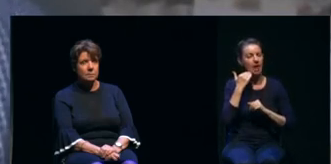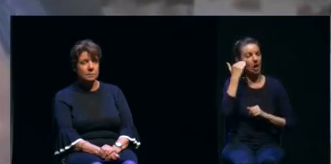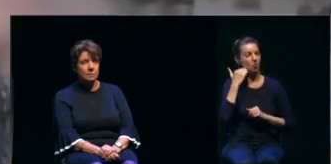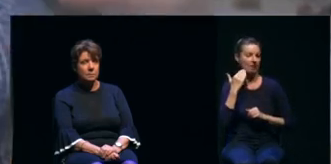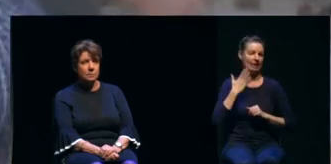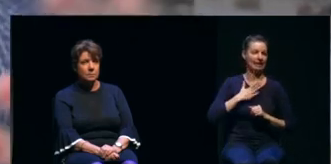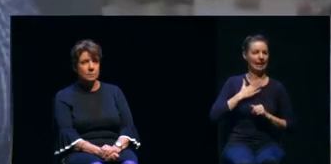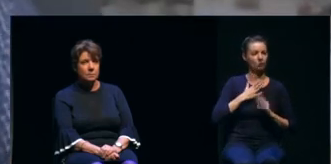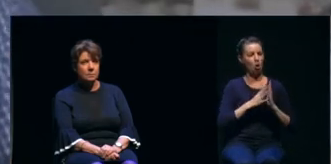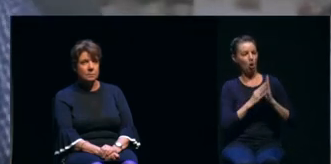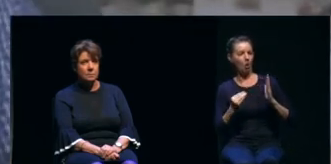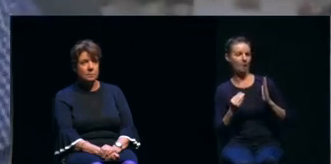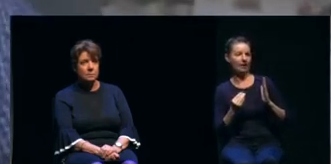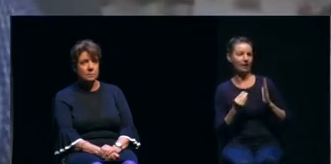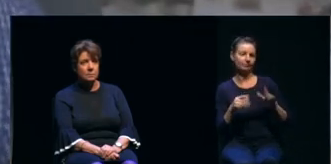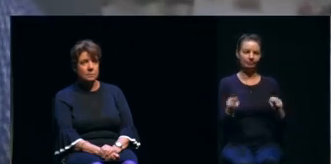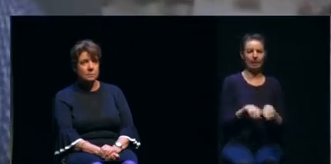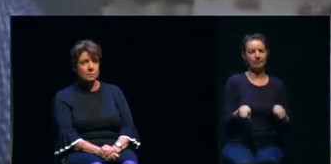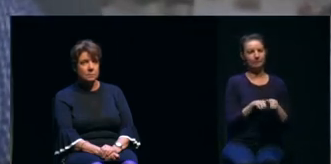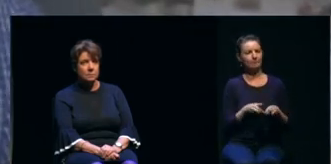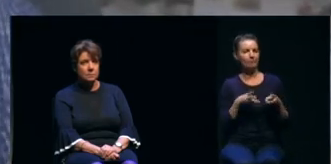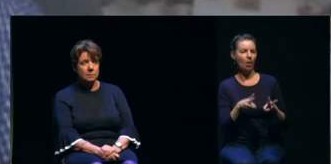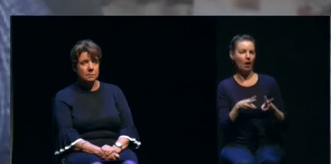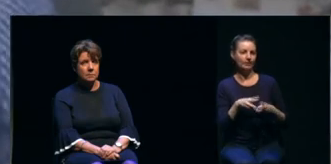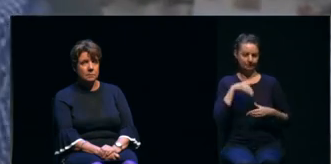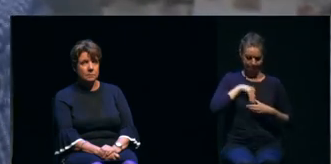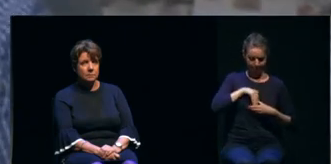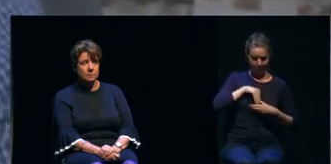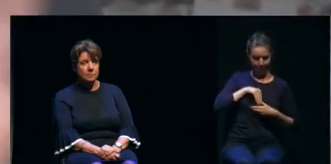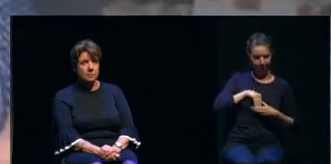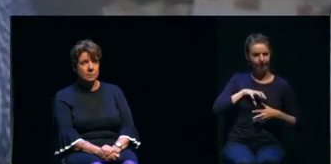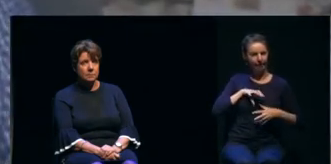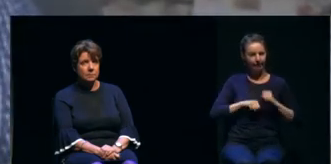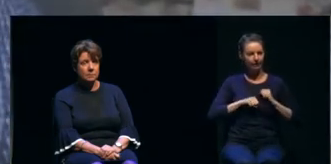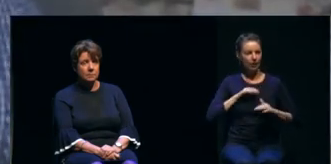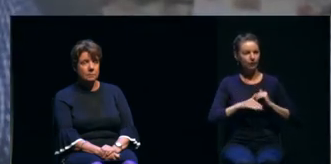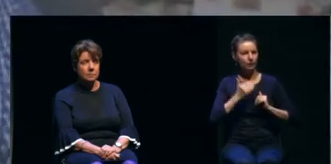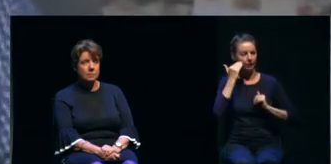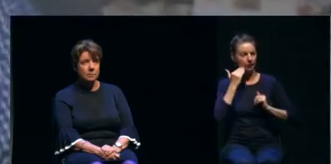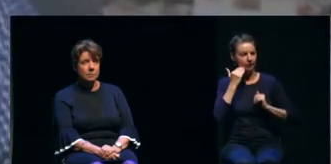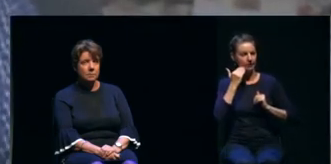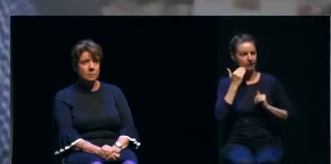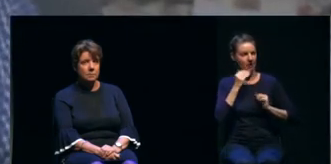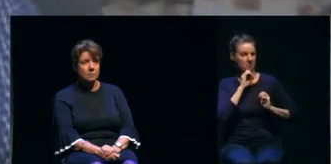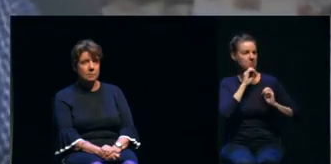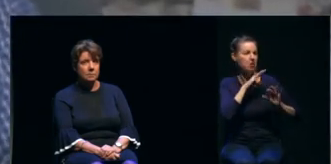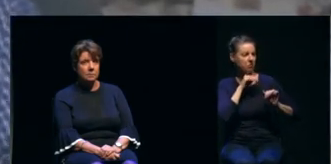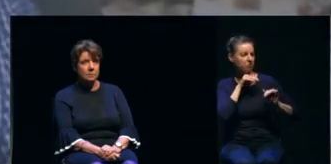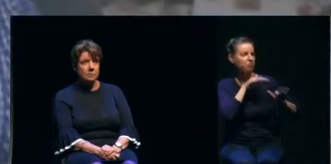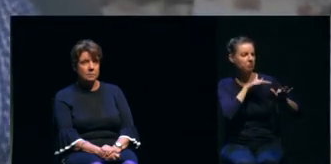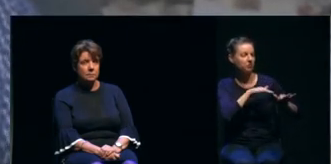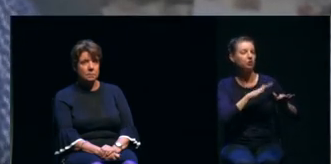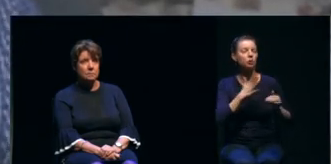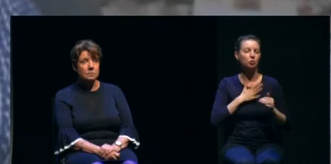tone often to survive in that world. Mm. Like, there is internalised misogyny, and it's not to excuse anything, but the contextualisation is always